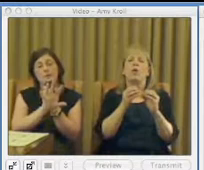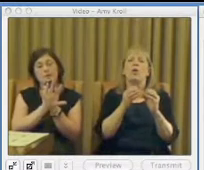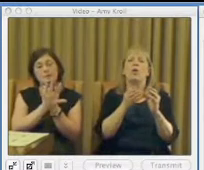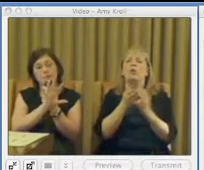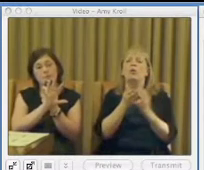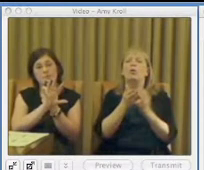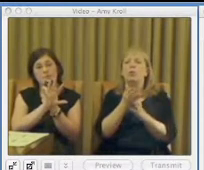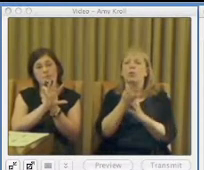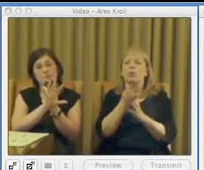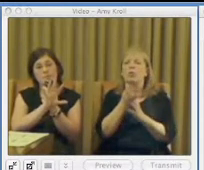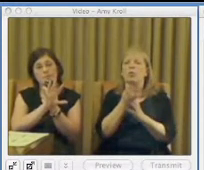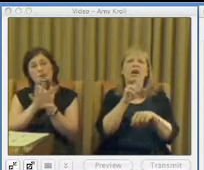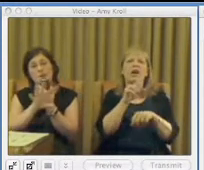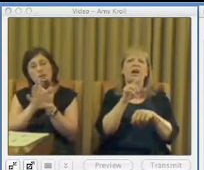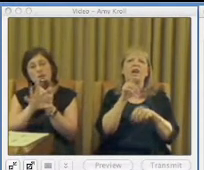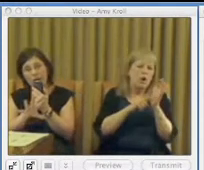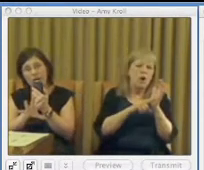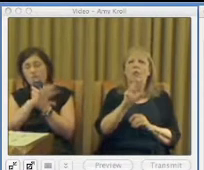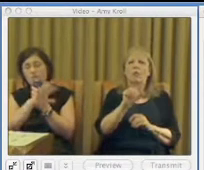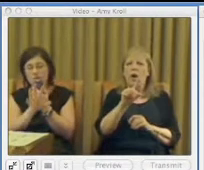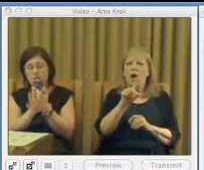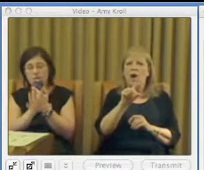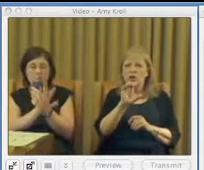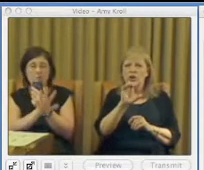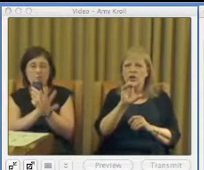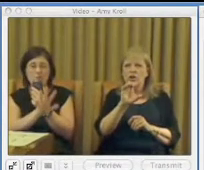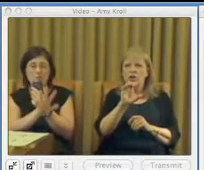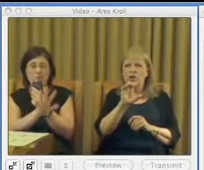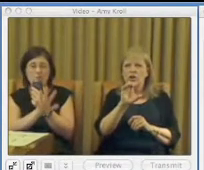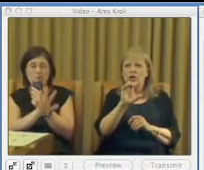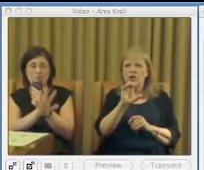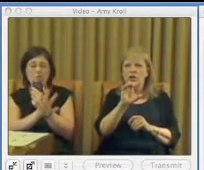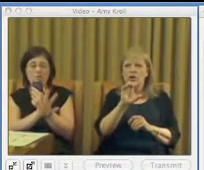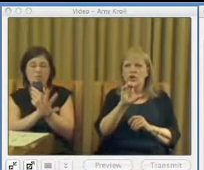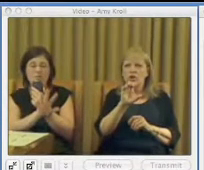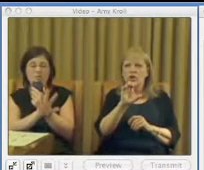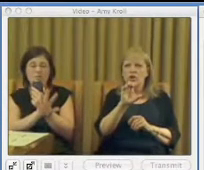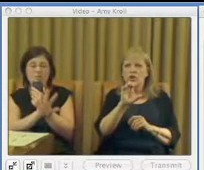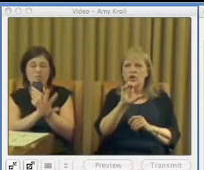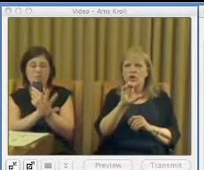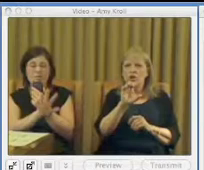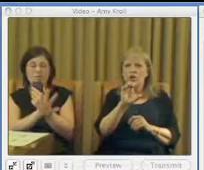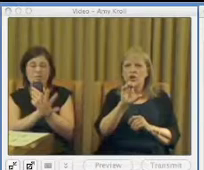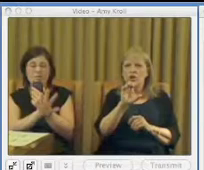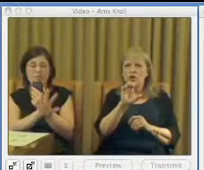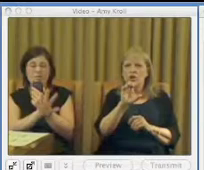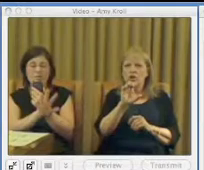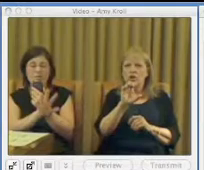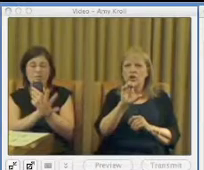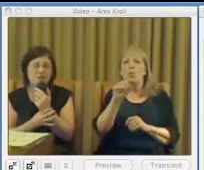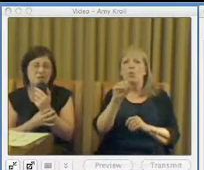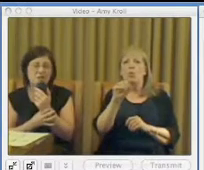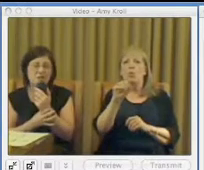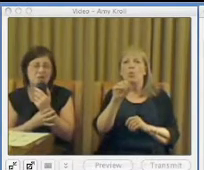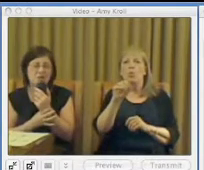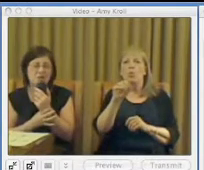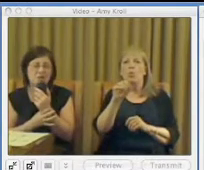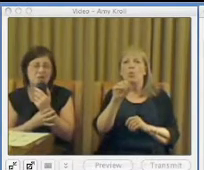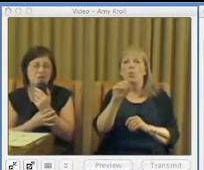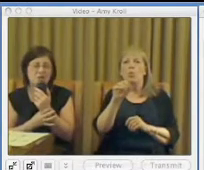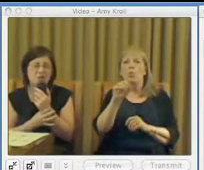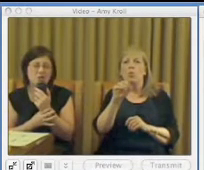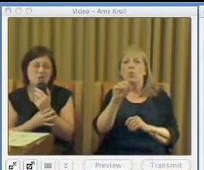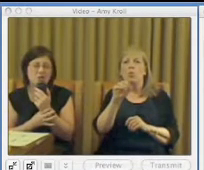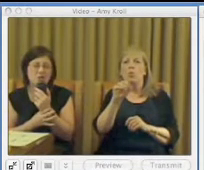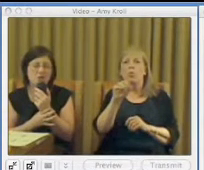So through the work of Gardner and Roy, they were two of the first people who really started talking about this, and there have been many, many others